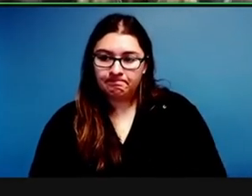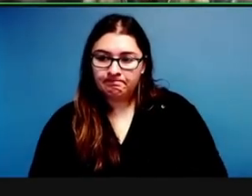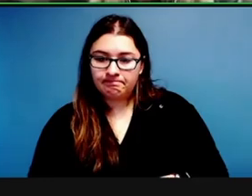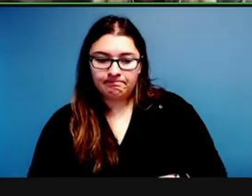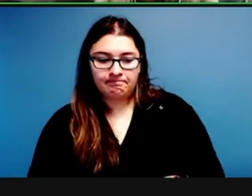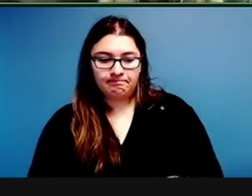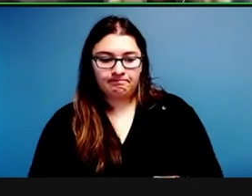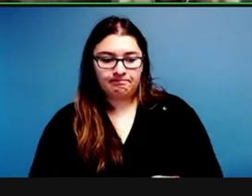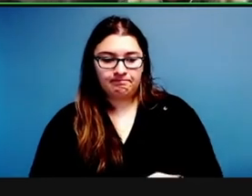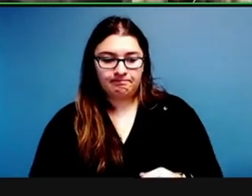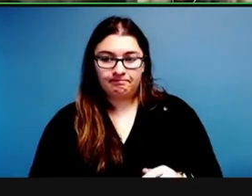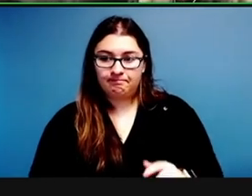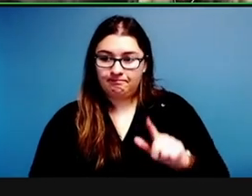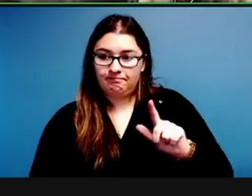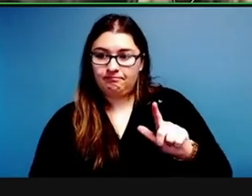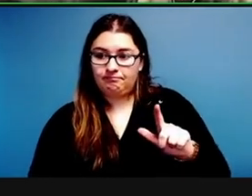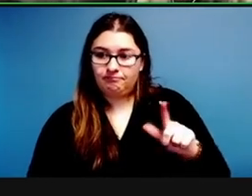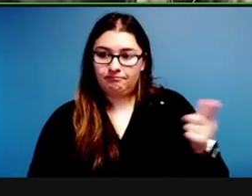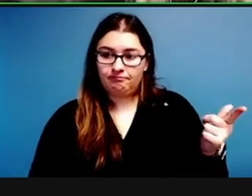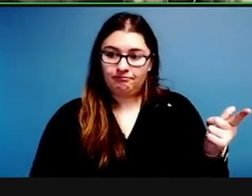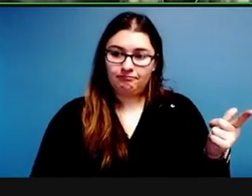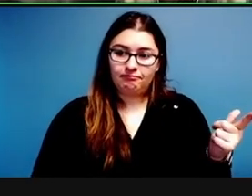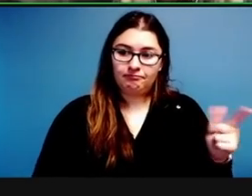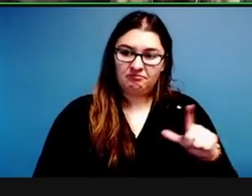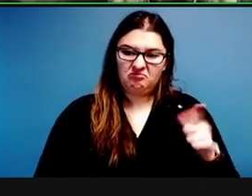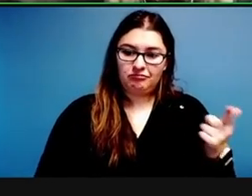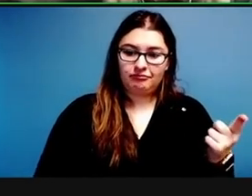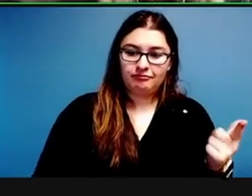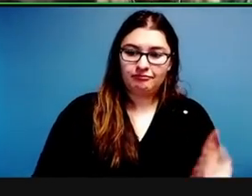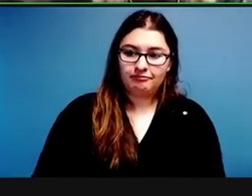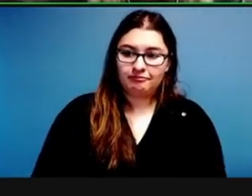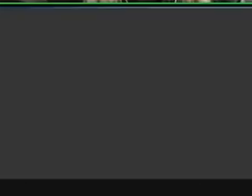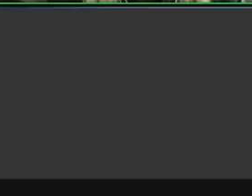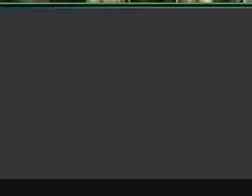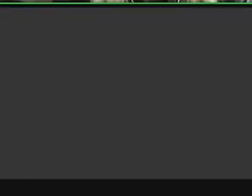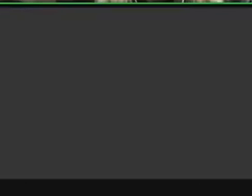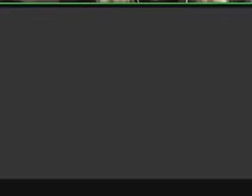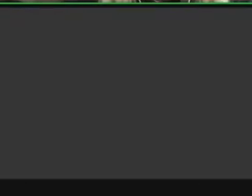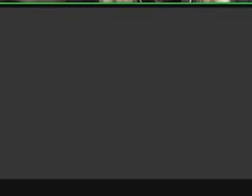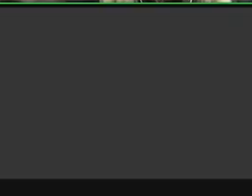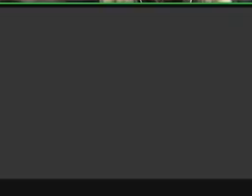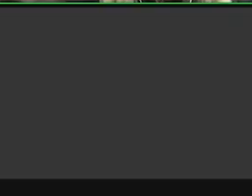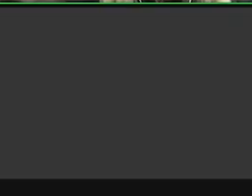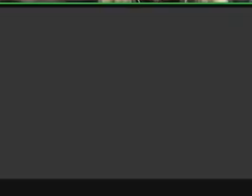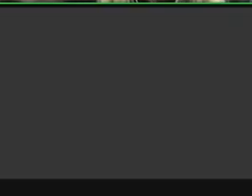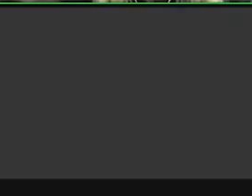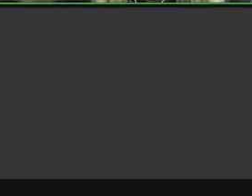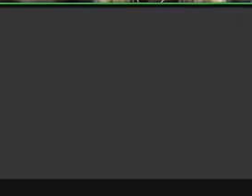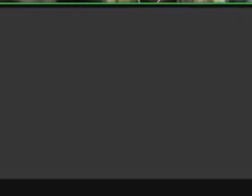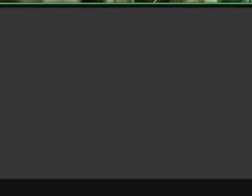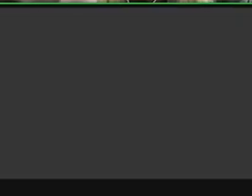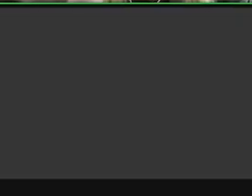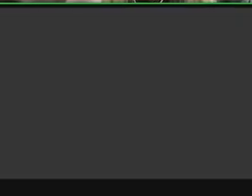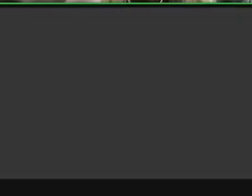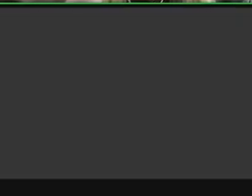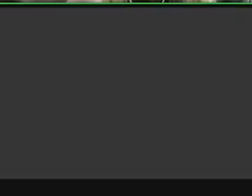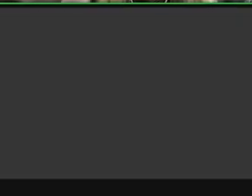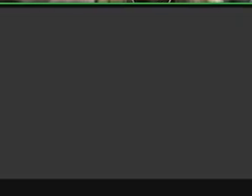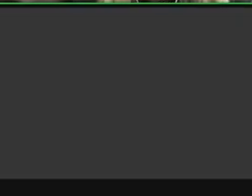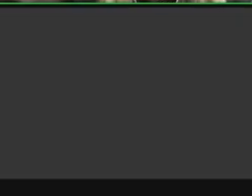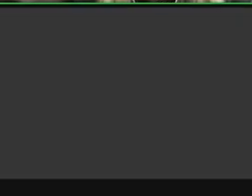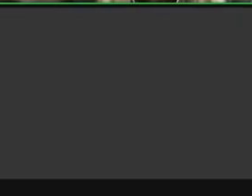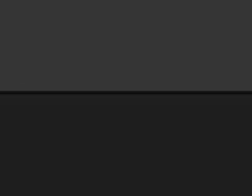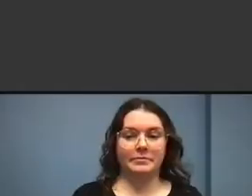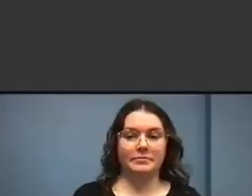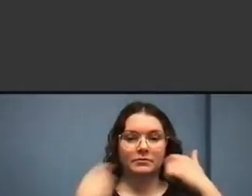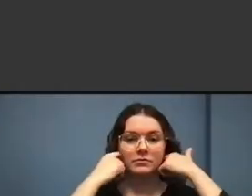Okay. Here's another example of what not to do. And again, I'm not trying to,